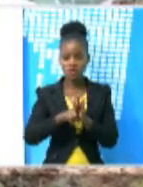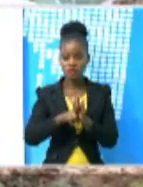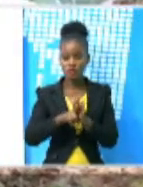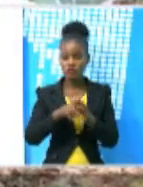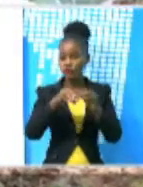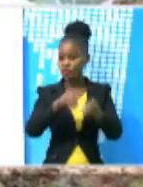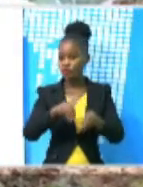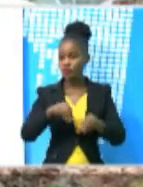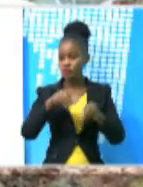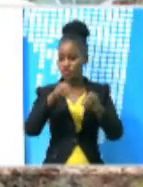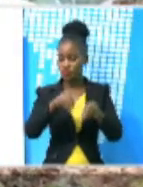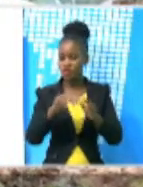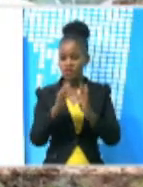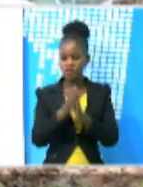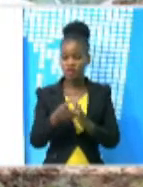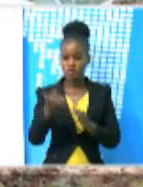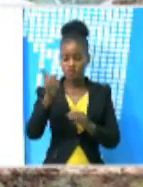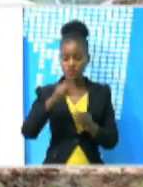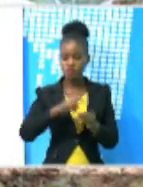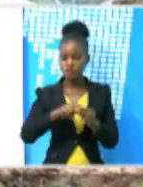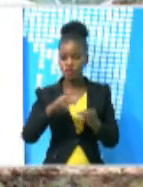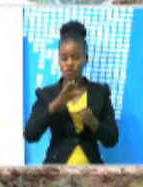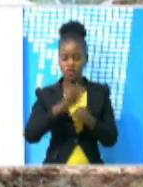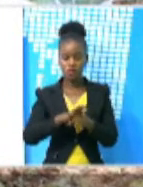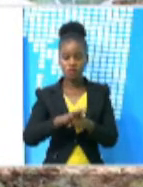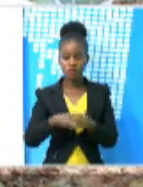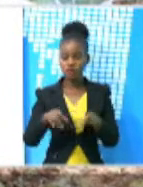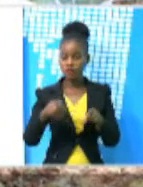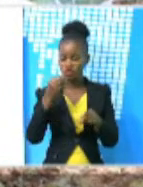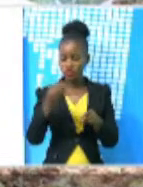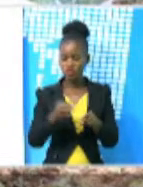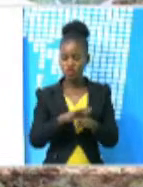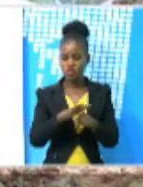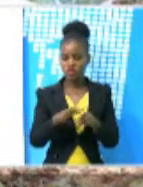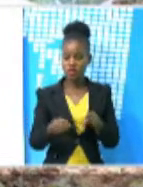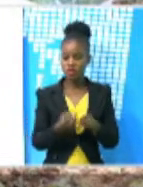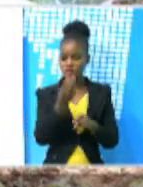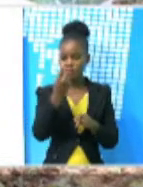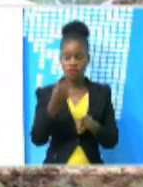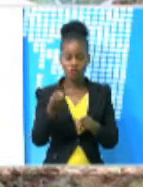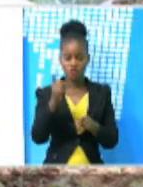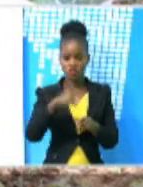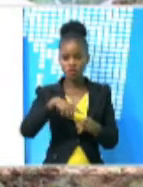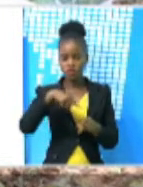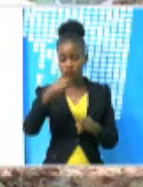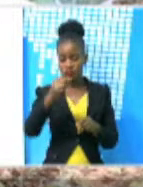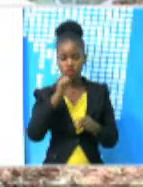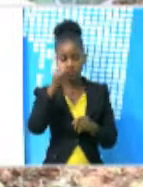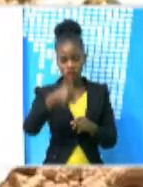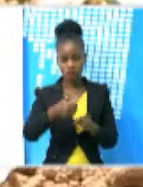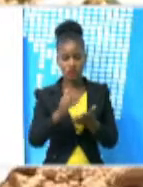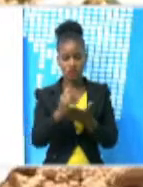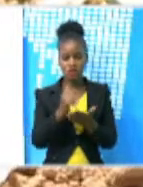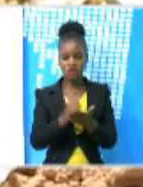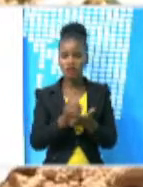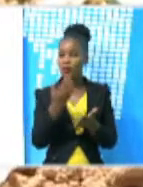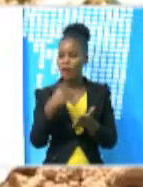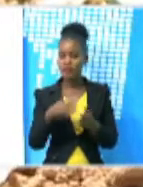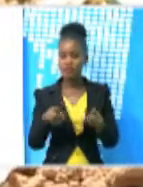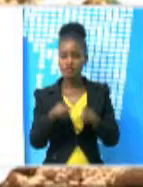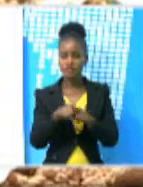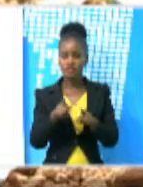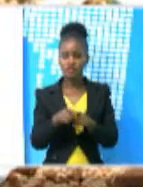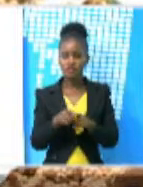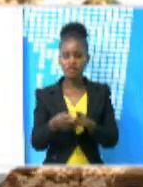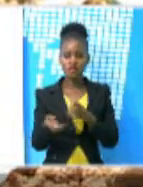farmers. Tonjirwe adds that the use of chemicals, especially fertilizers, is the way to go as far as crop production is concerned, saying that this